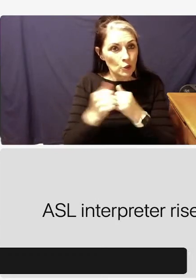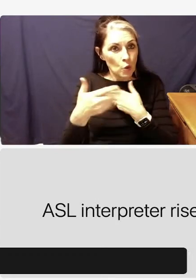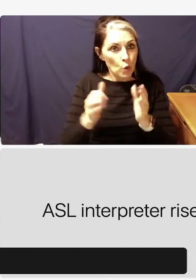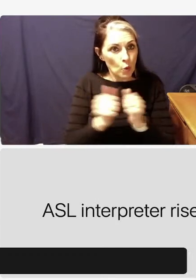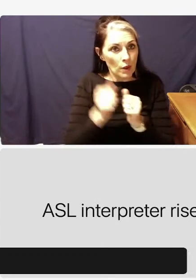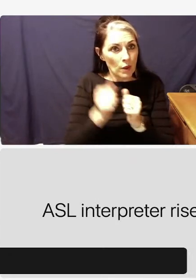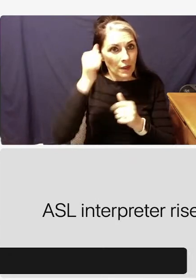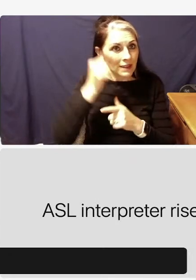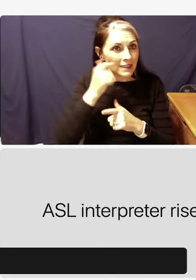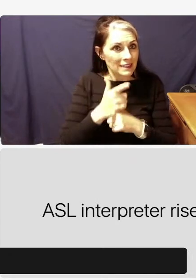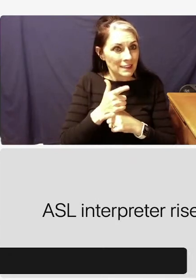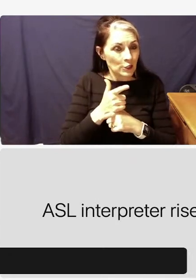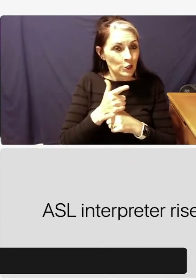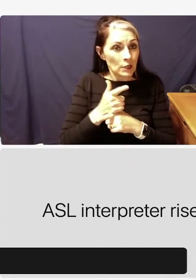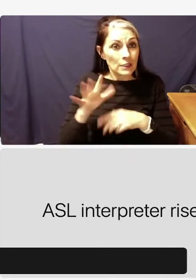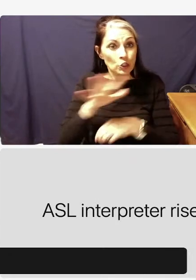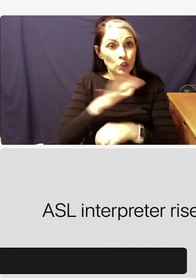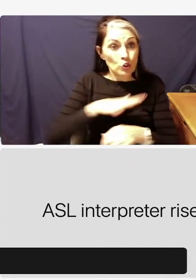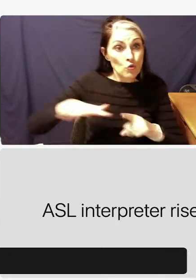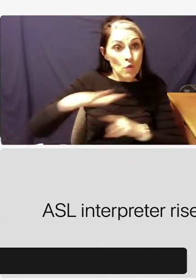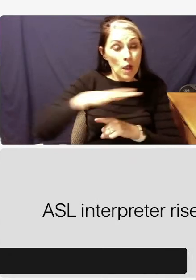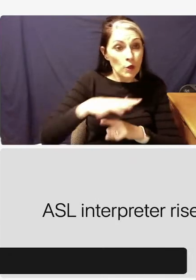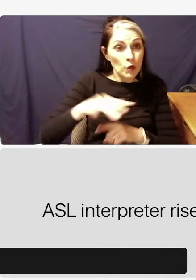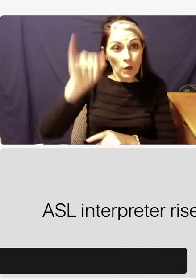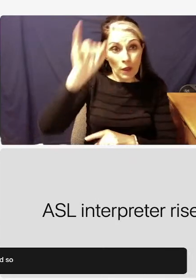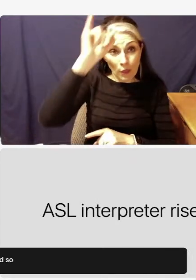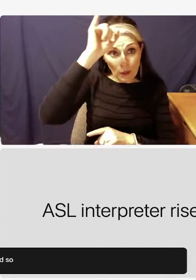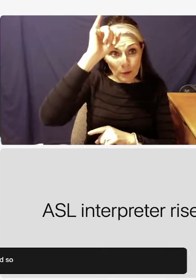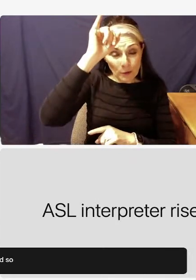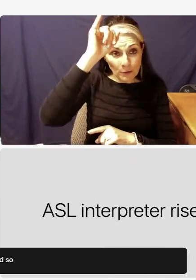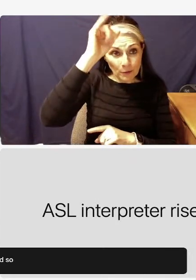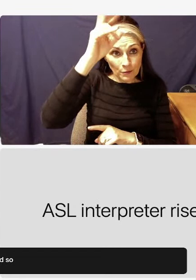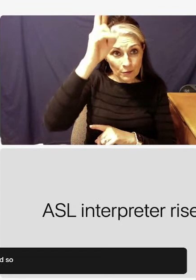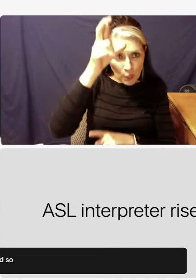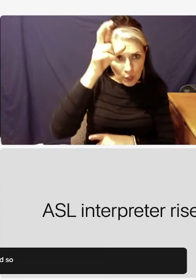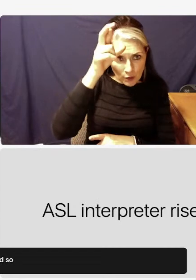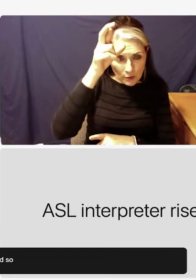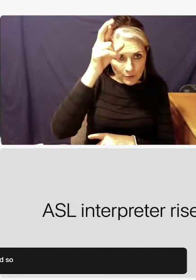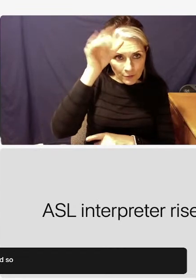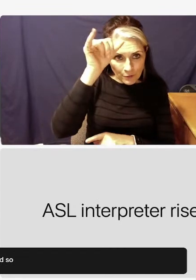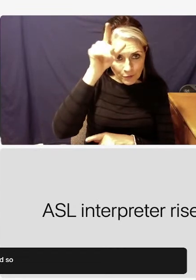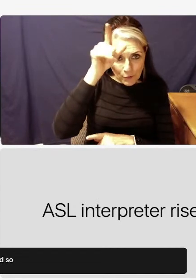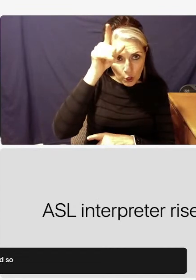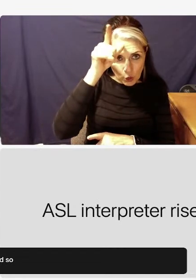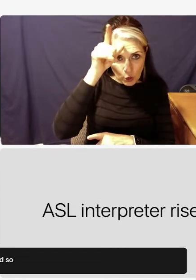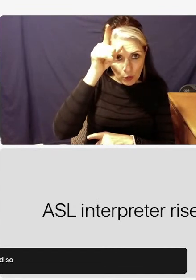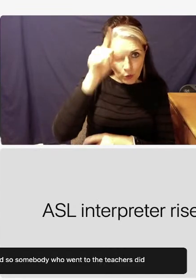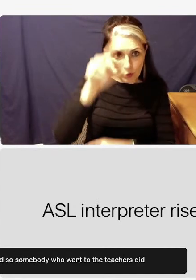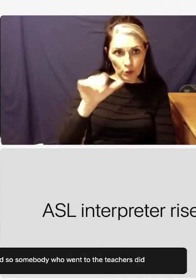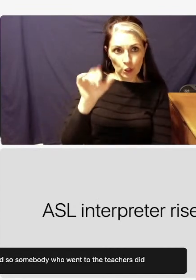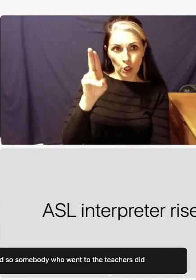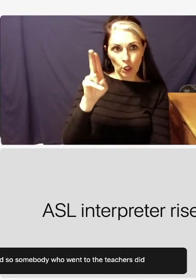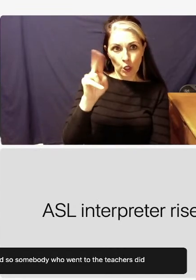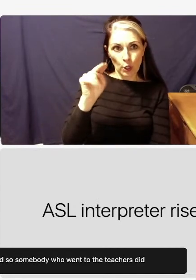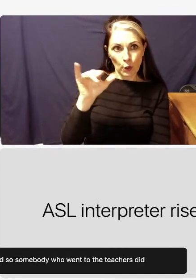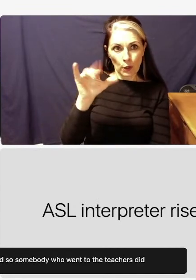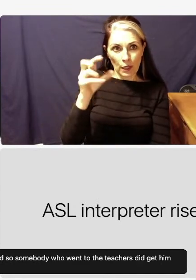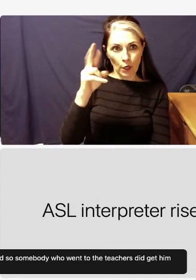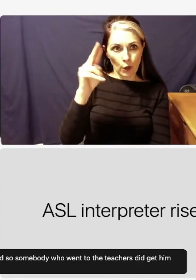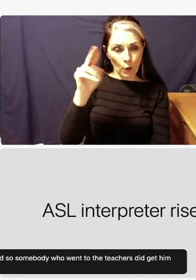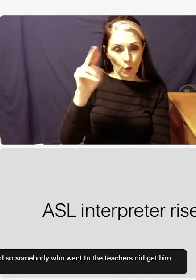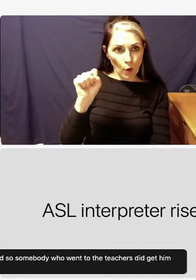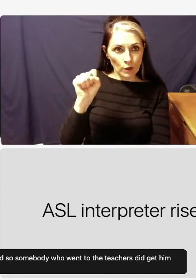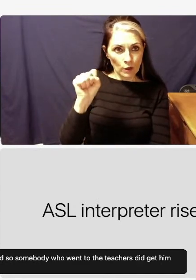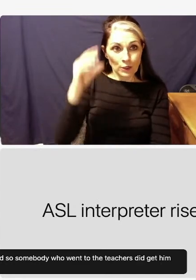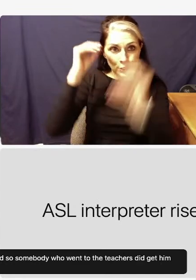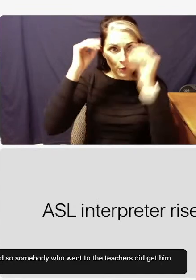surrounded by unicorns and so somebody one of the teachers did get him a bedspread and so now